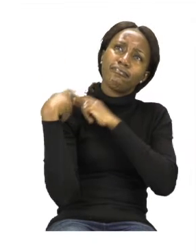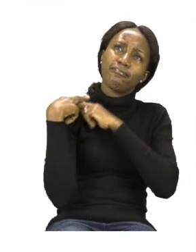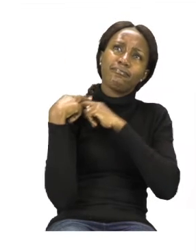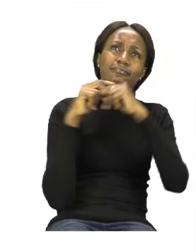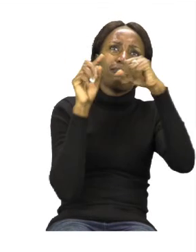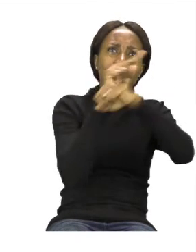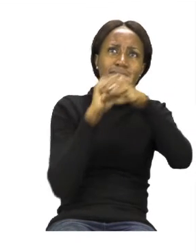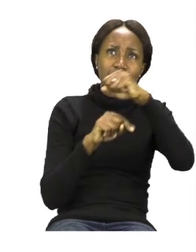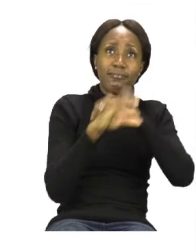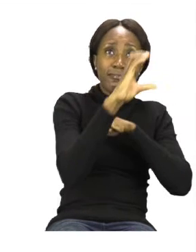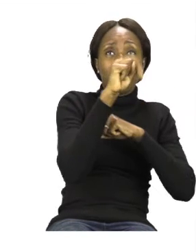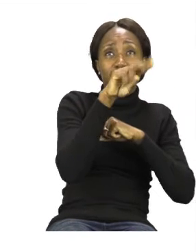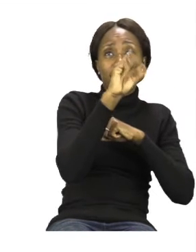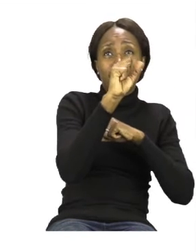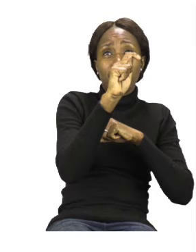Customer,